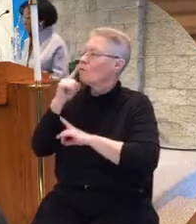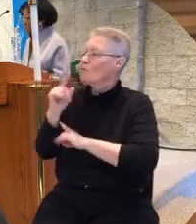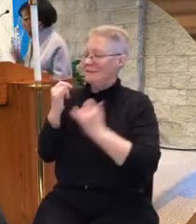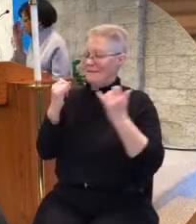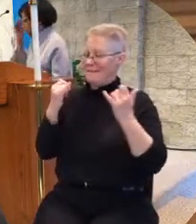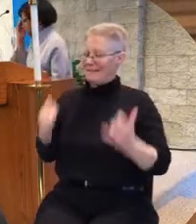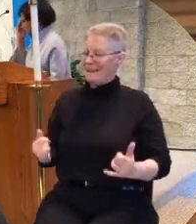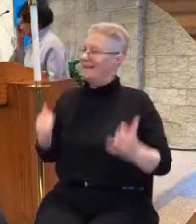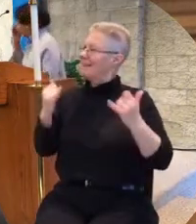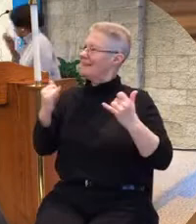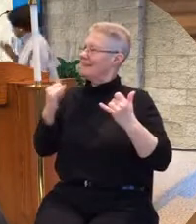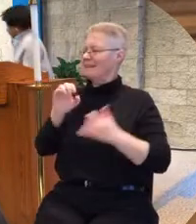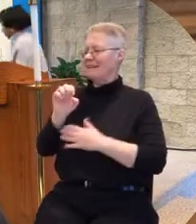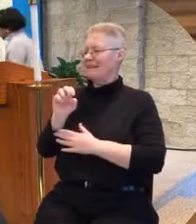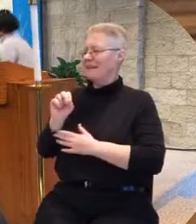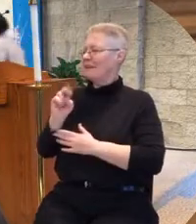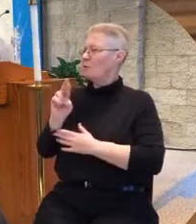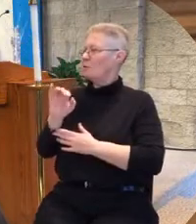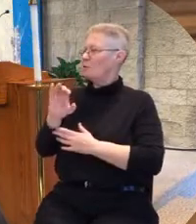enrichment.